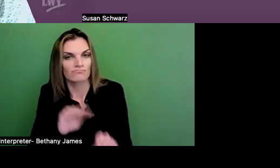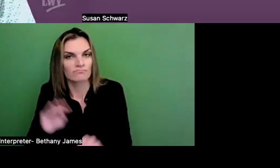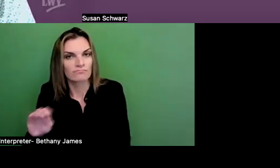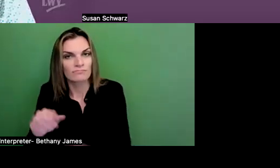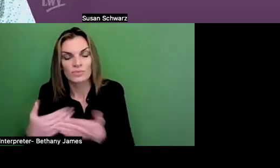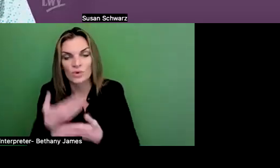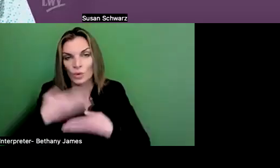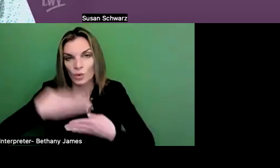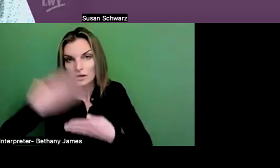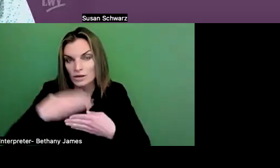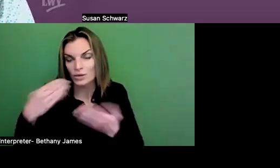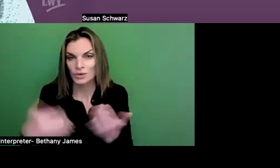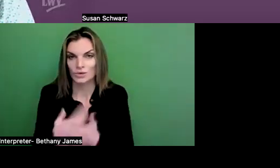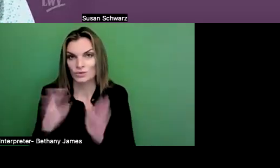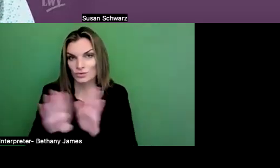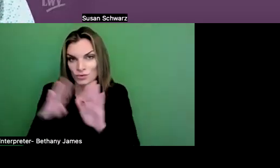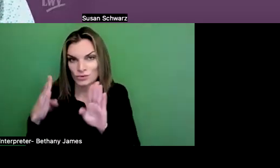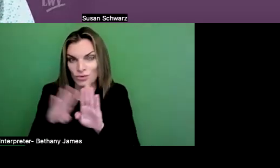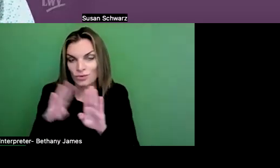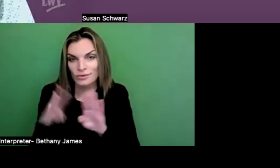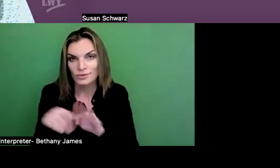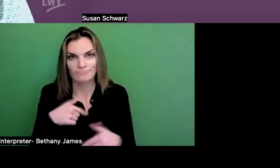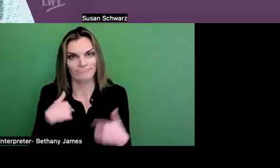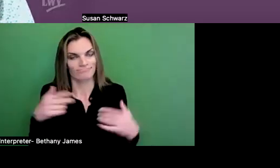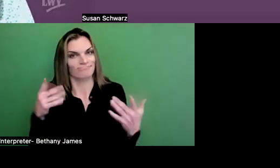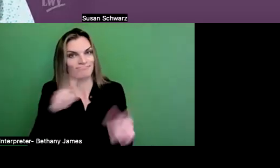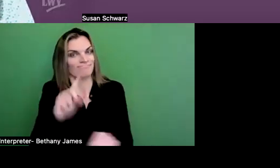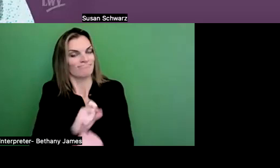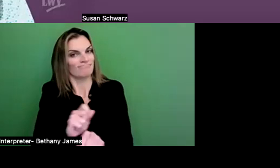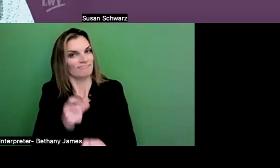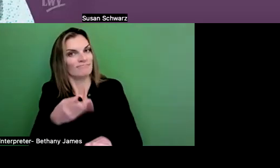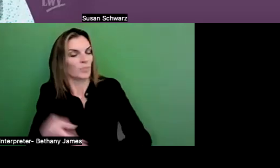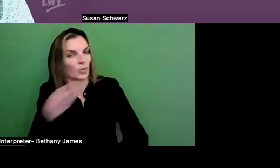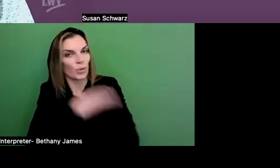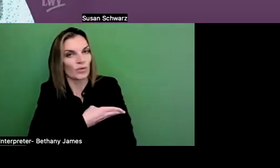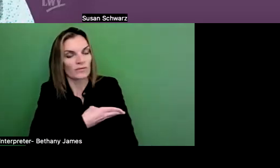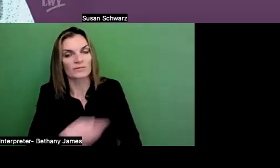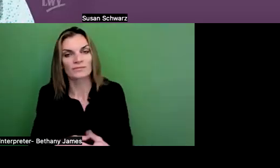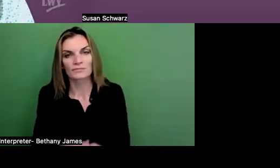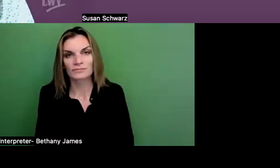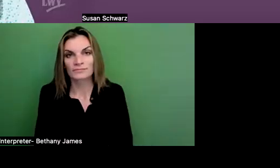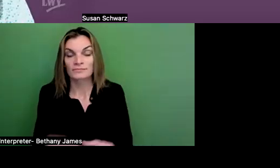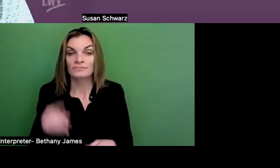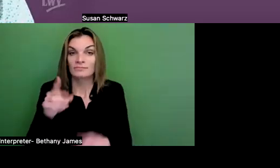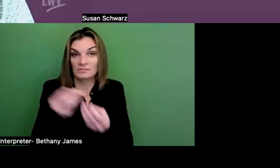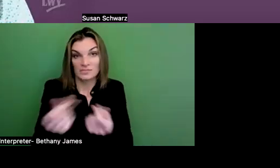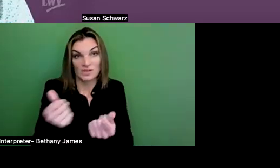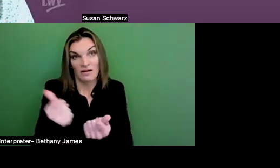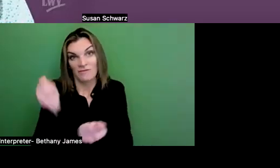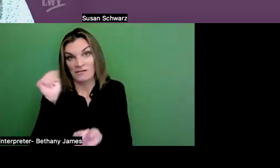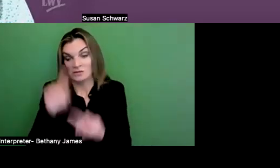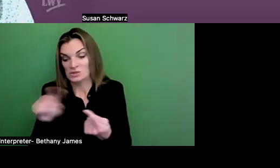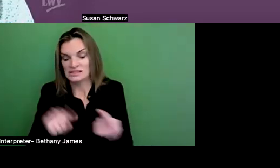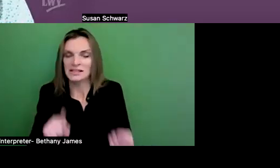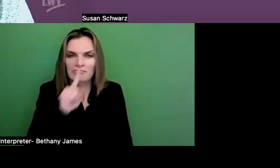new doors. So we are definitely improving Village Hall. It's not to say that it will solve all the problems, but we've spent a lot of